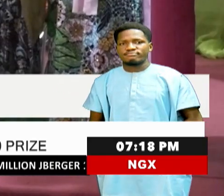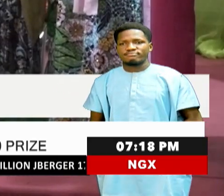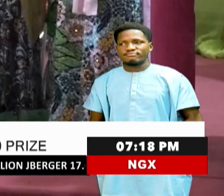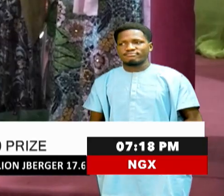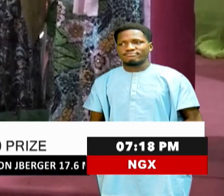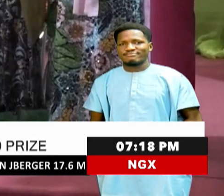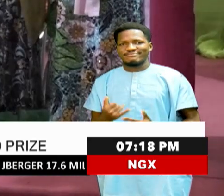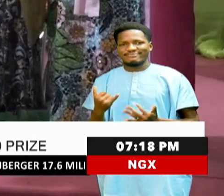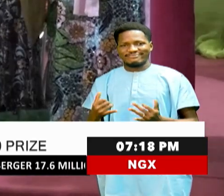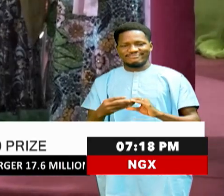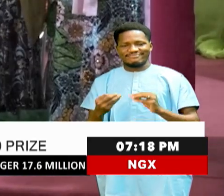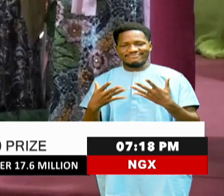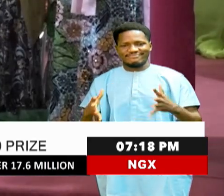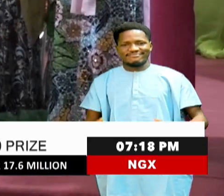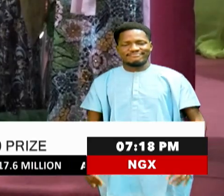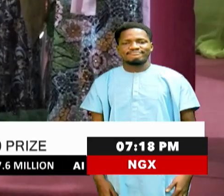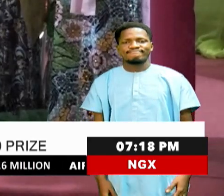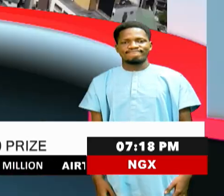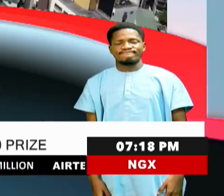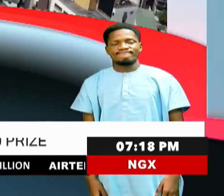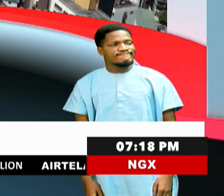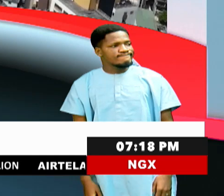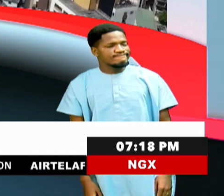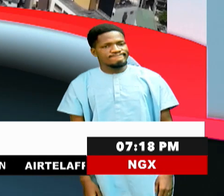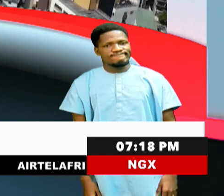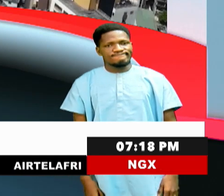Technicu, NTA News.